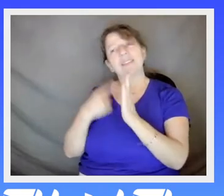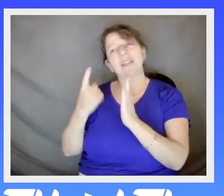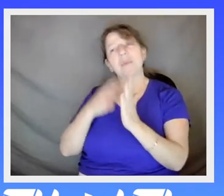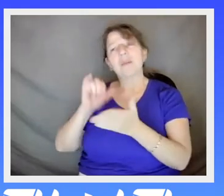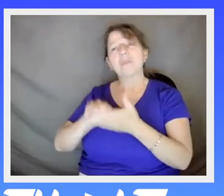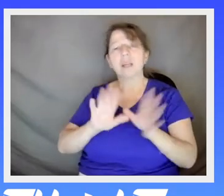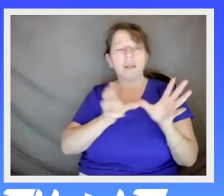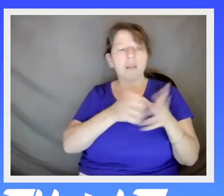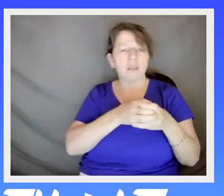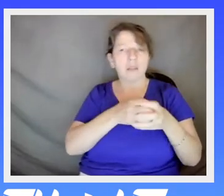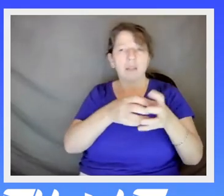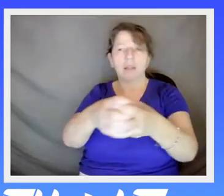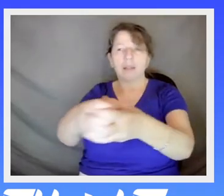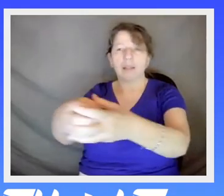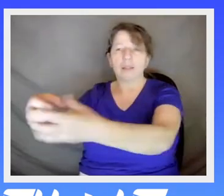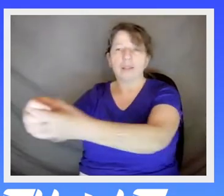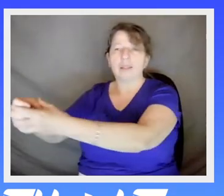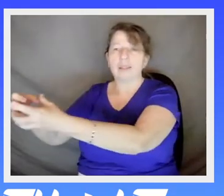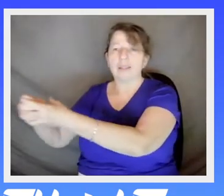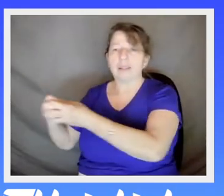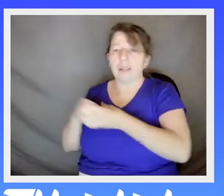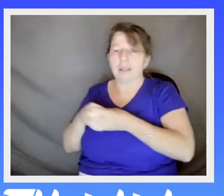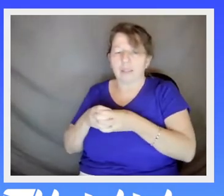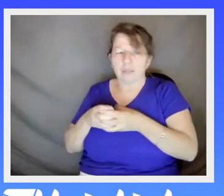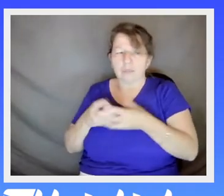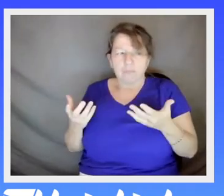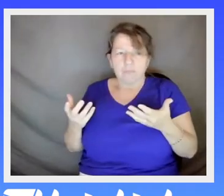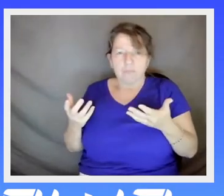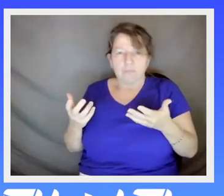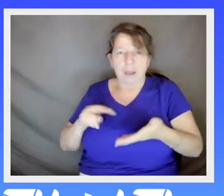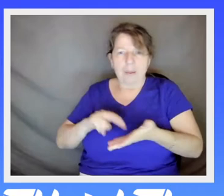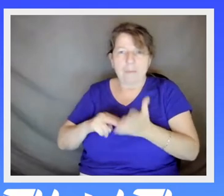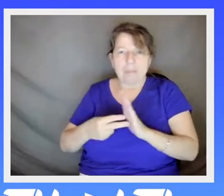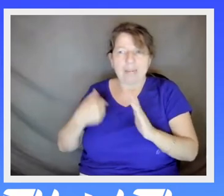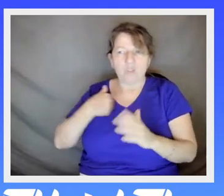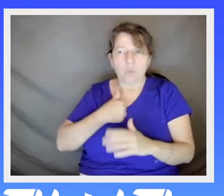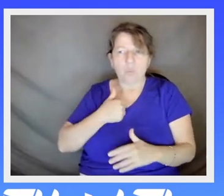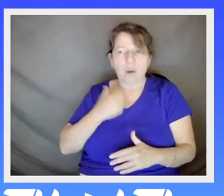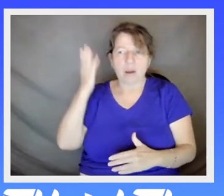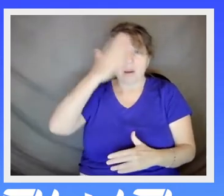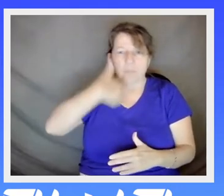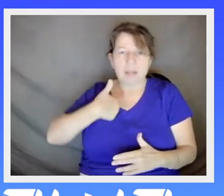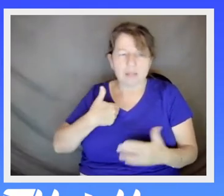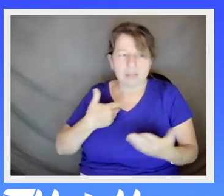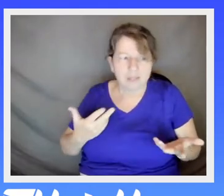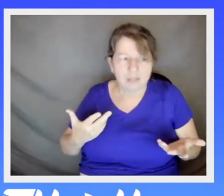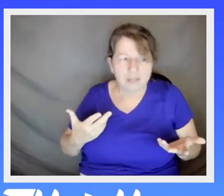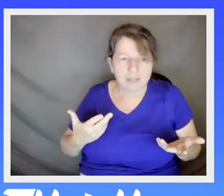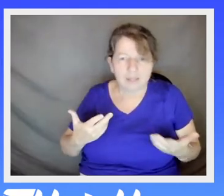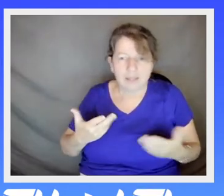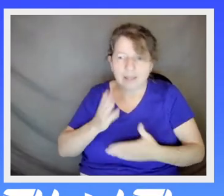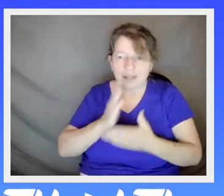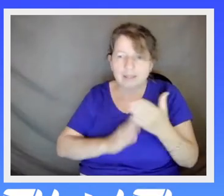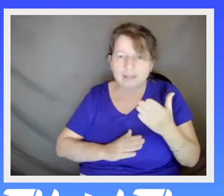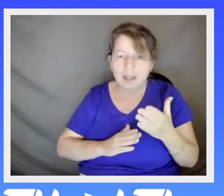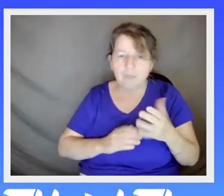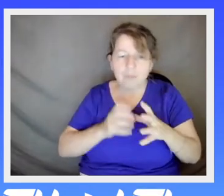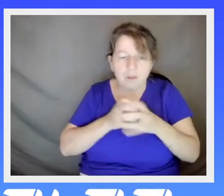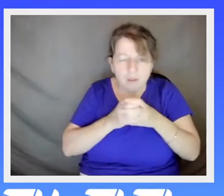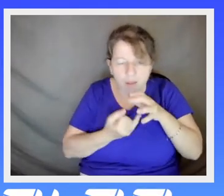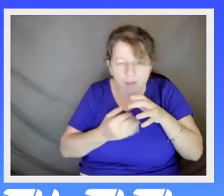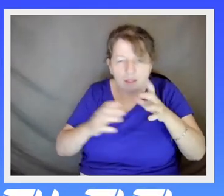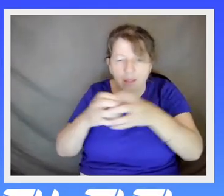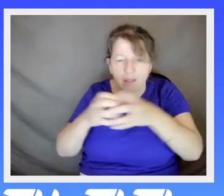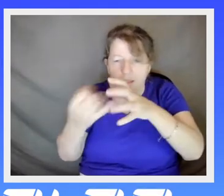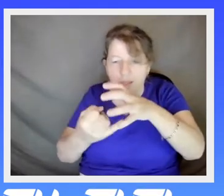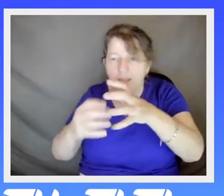that we are currently missing out on the whole being larger than the sum of our parts. And we're also missing out